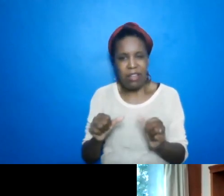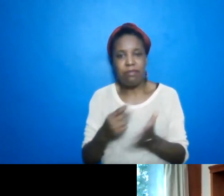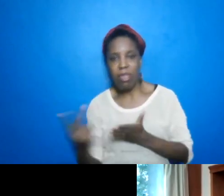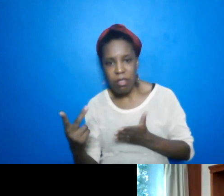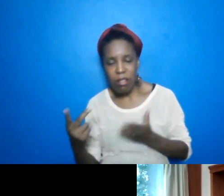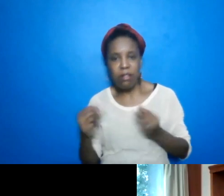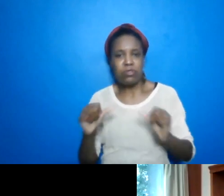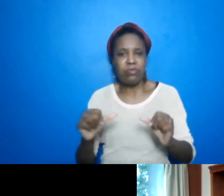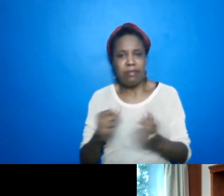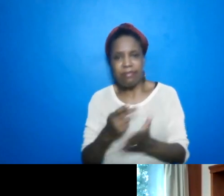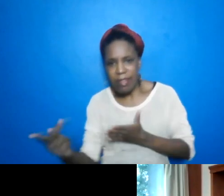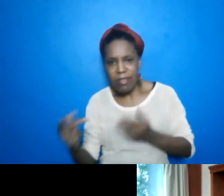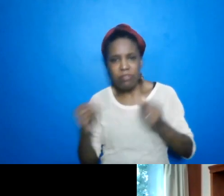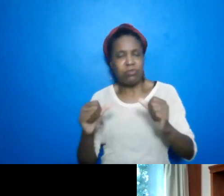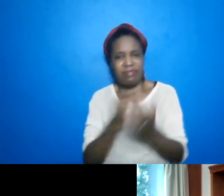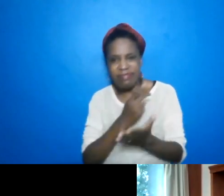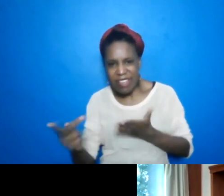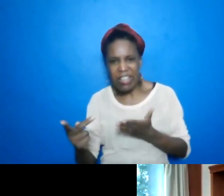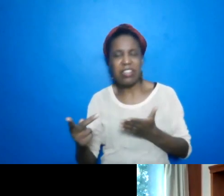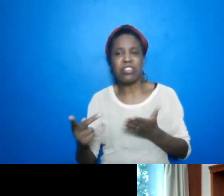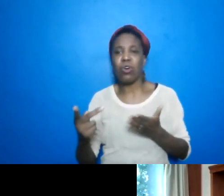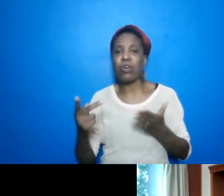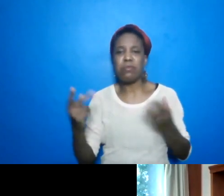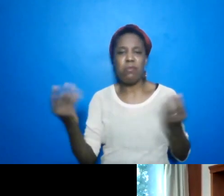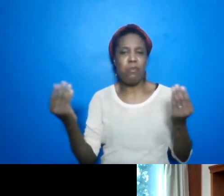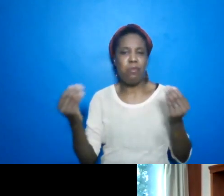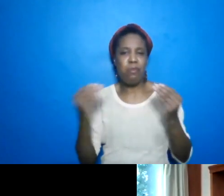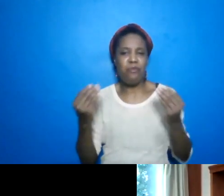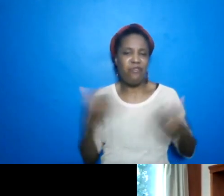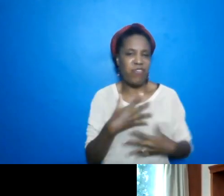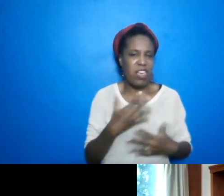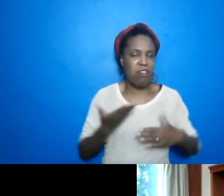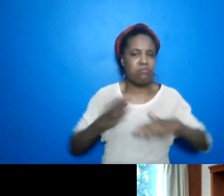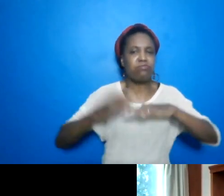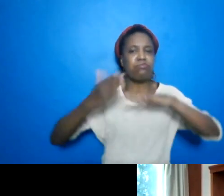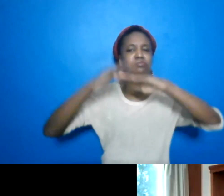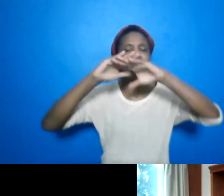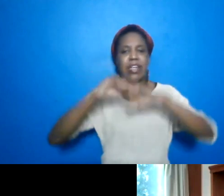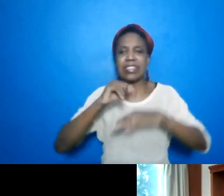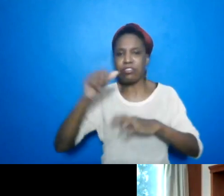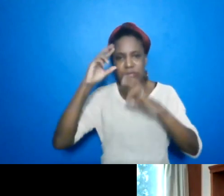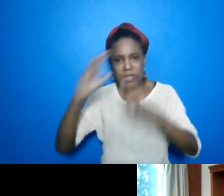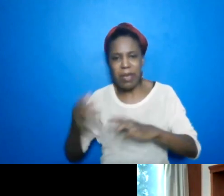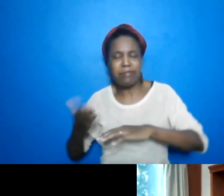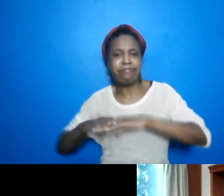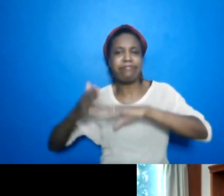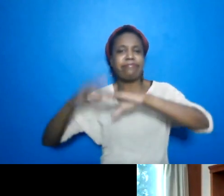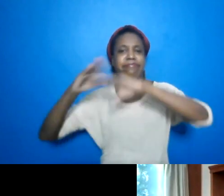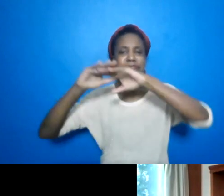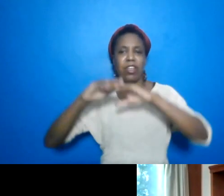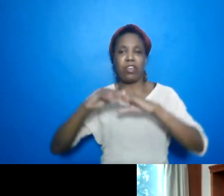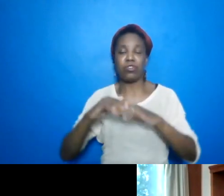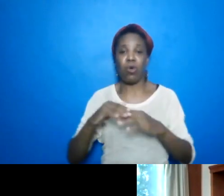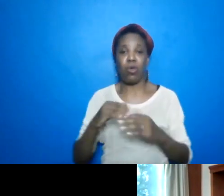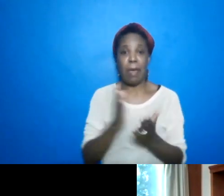and disrespect. Don't ask us to do it. And so they gave back a bit of the money, so that went into